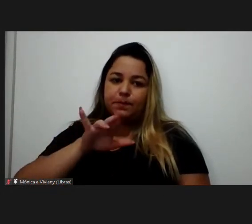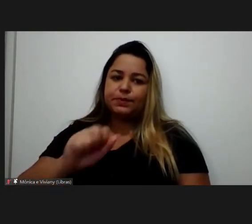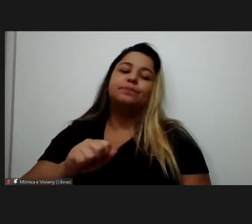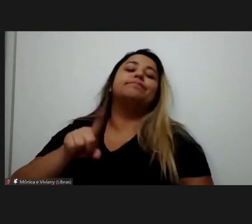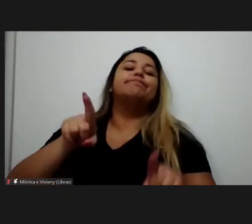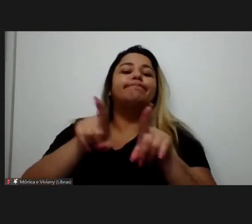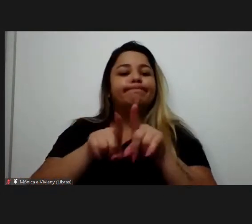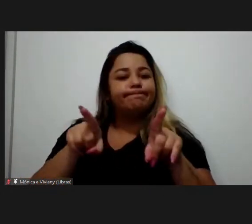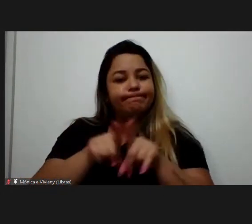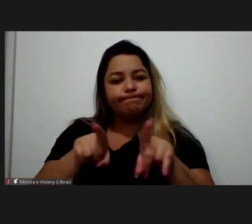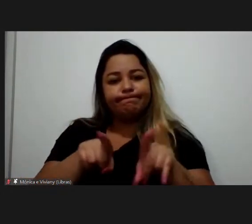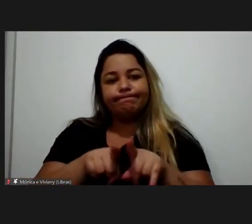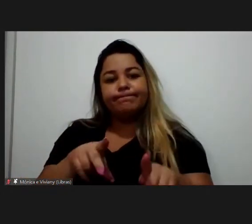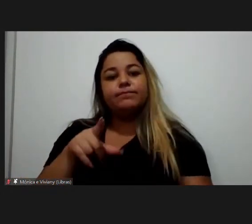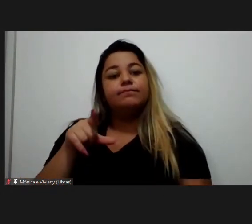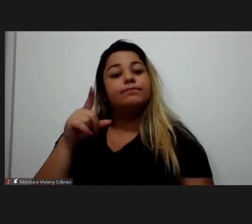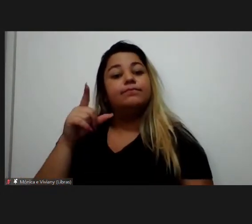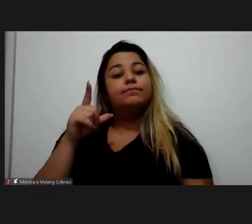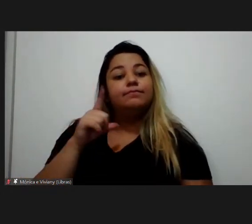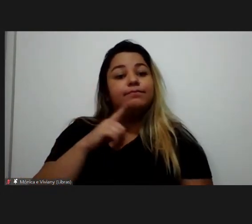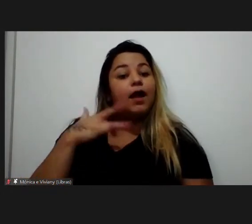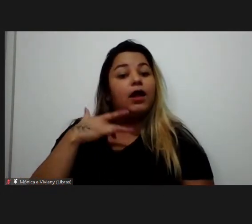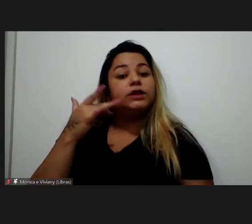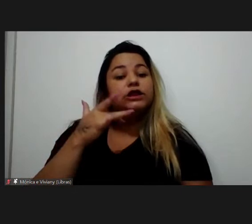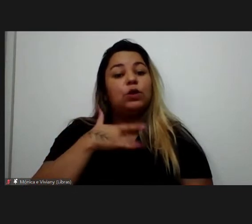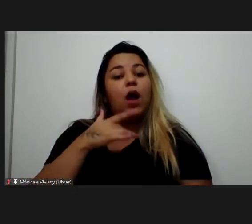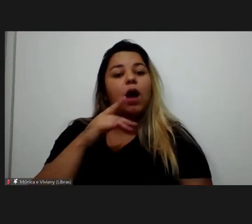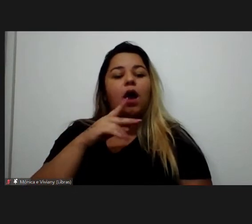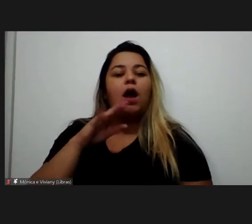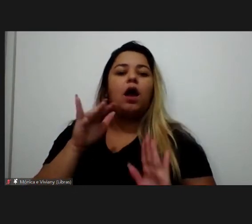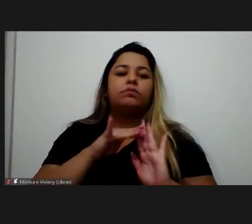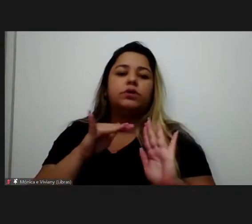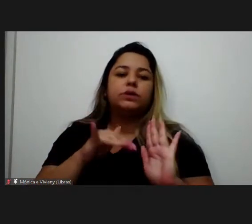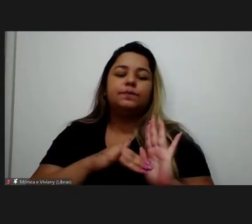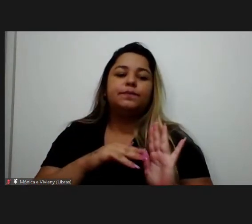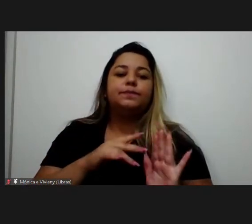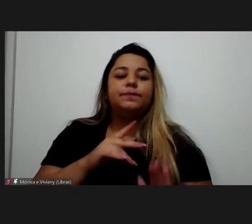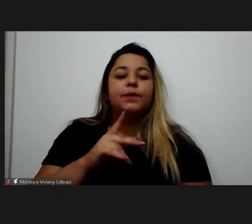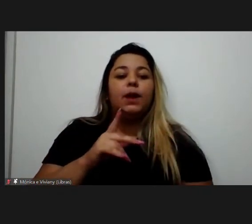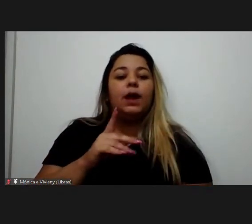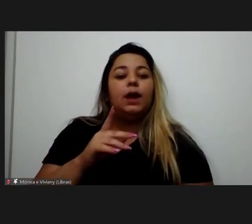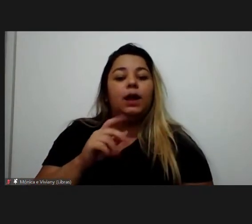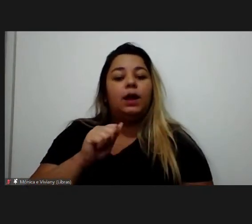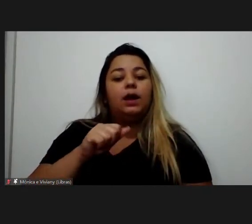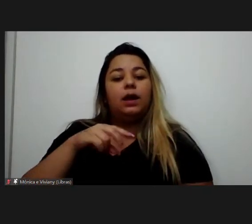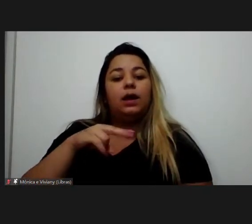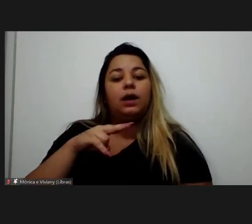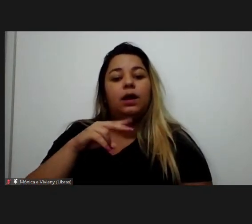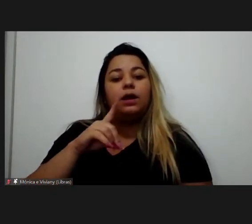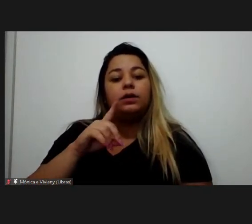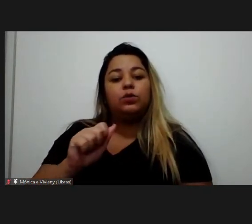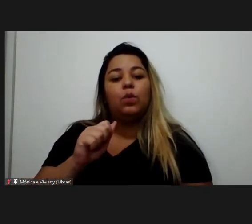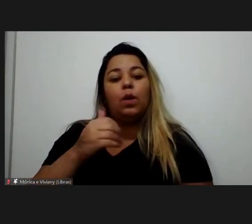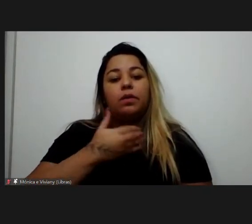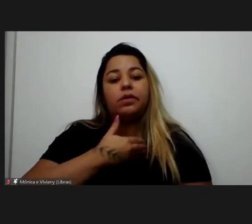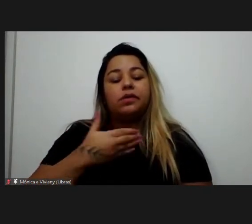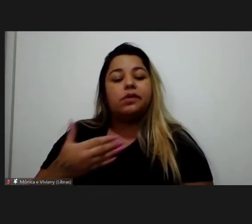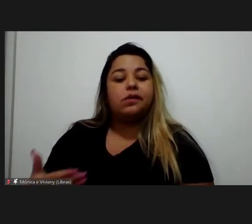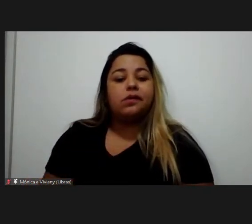taking out SUS in primary care, it's bringing something